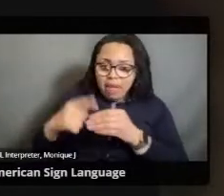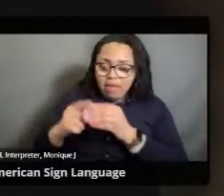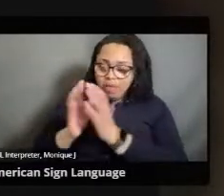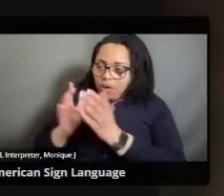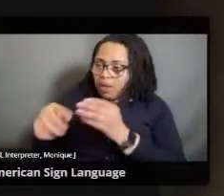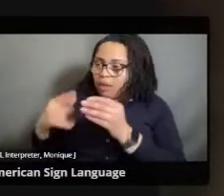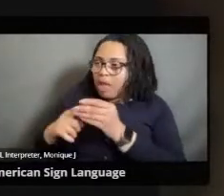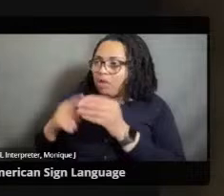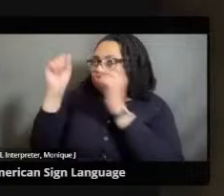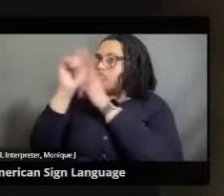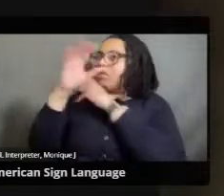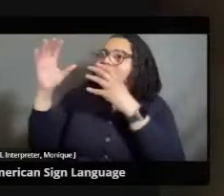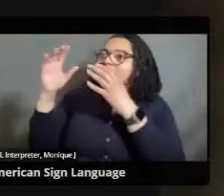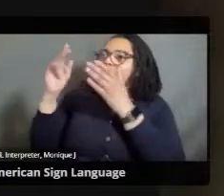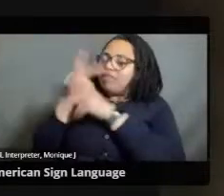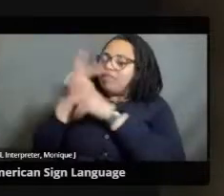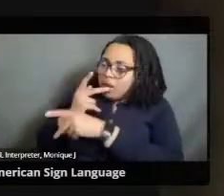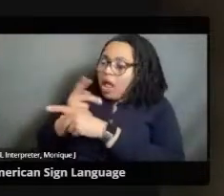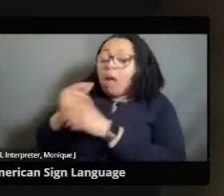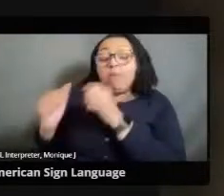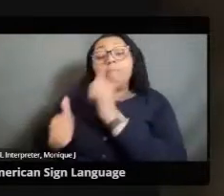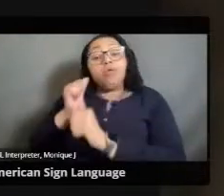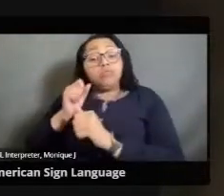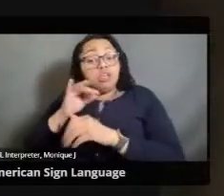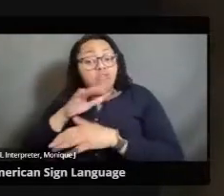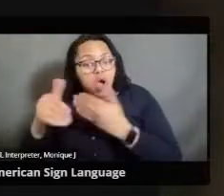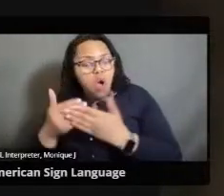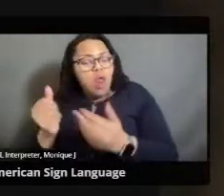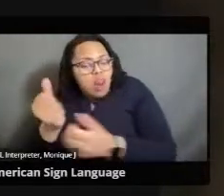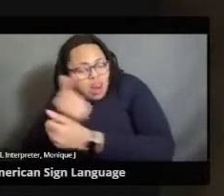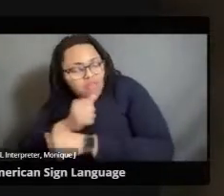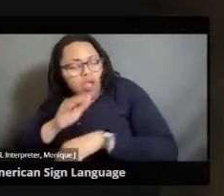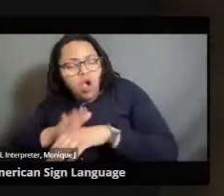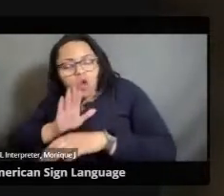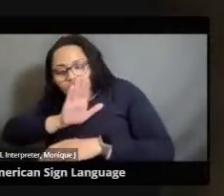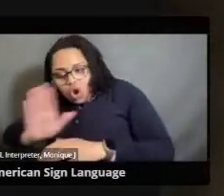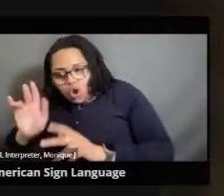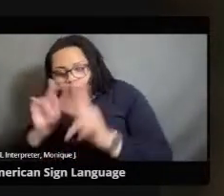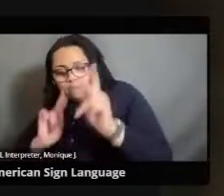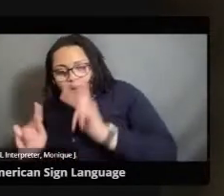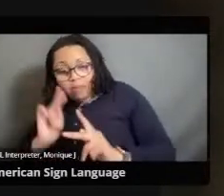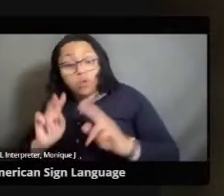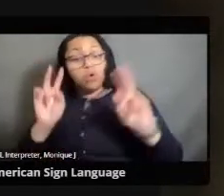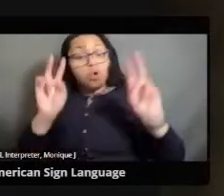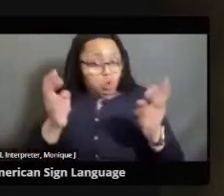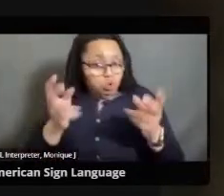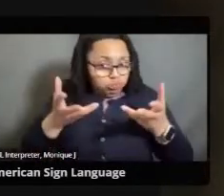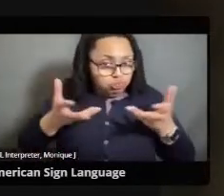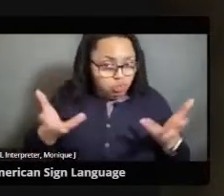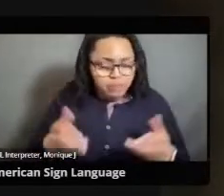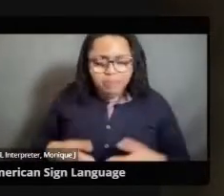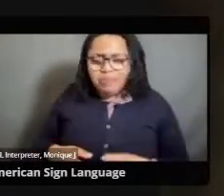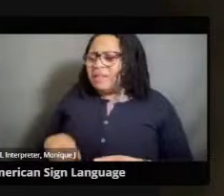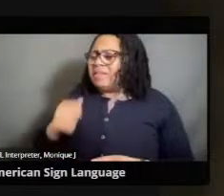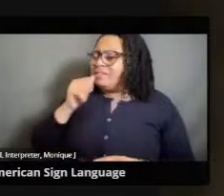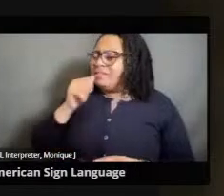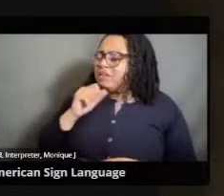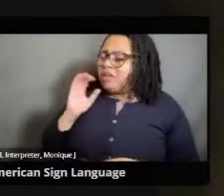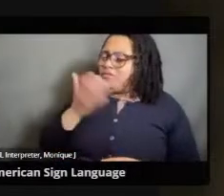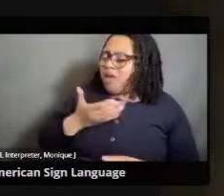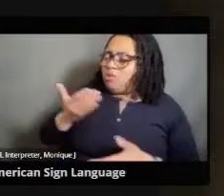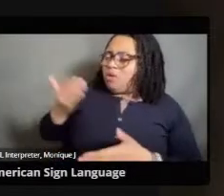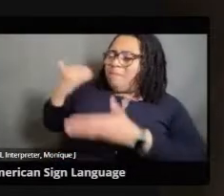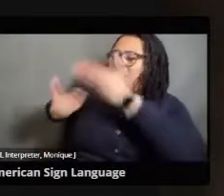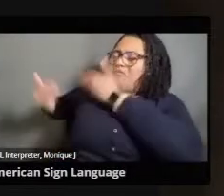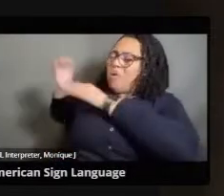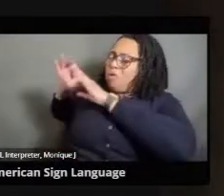her people. In a quote, the mandate to avenge the suffering of our ancestors to earn the respect of future